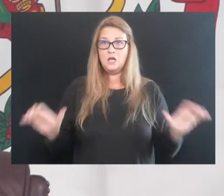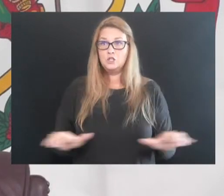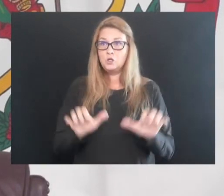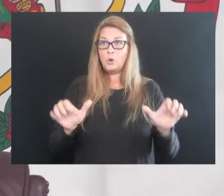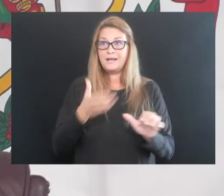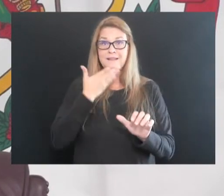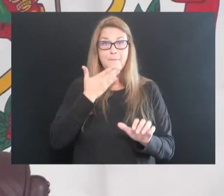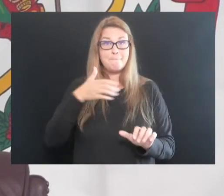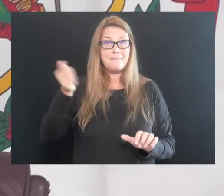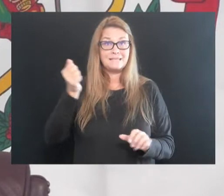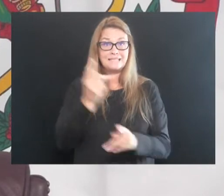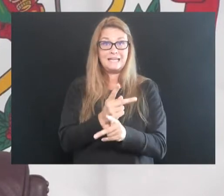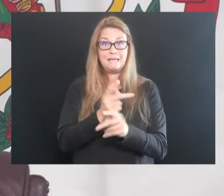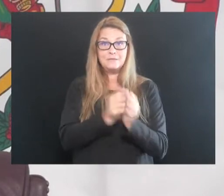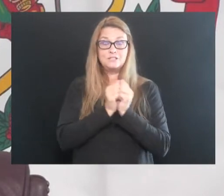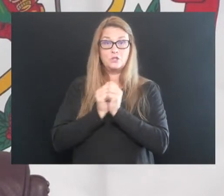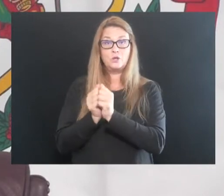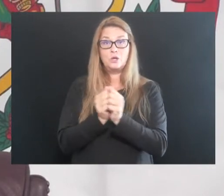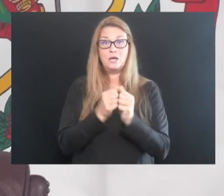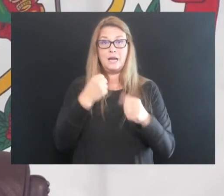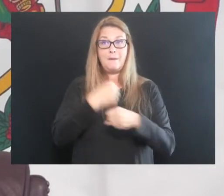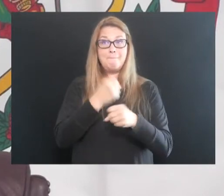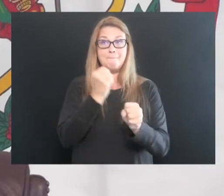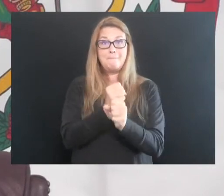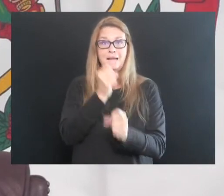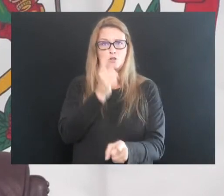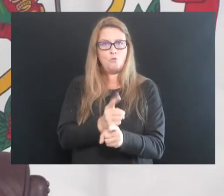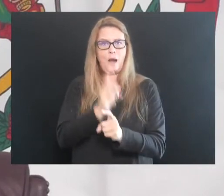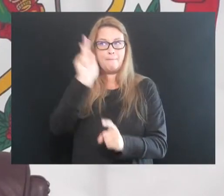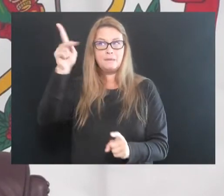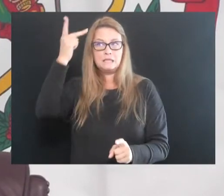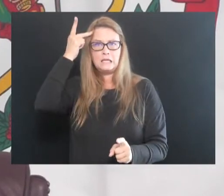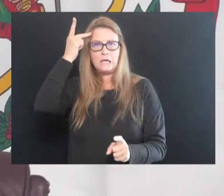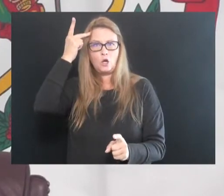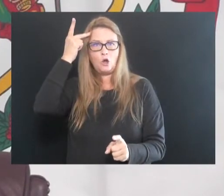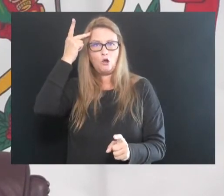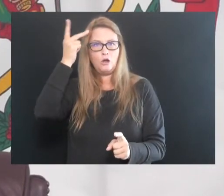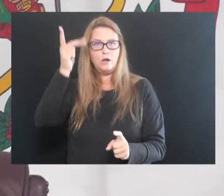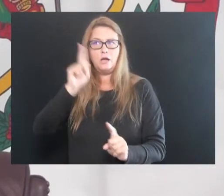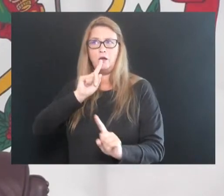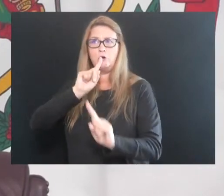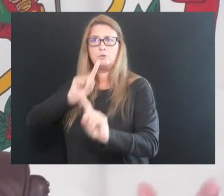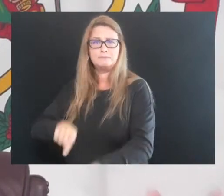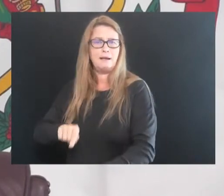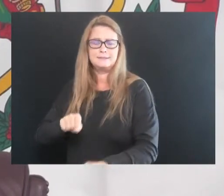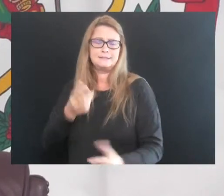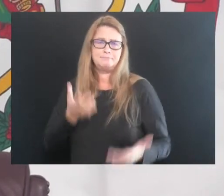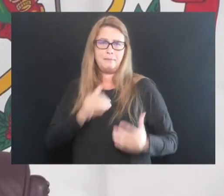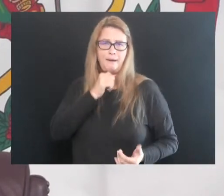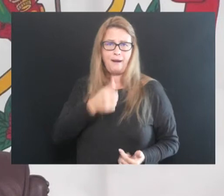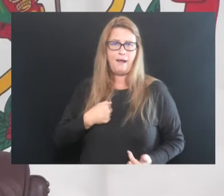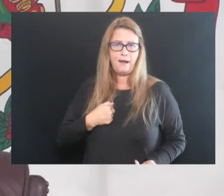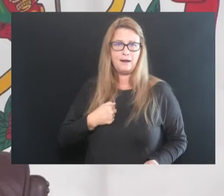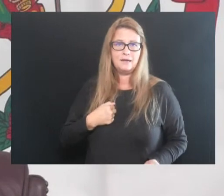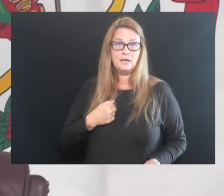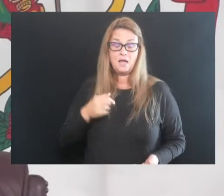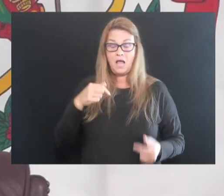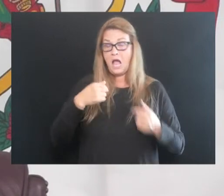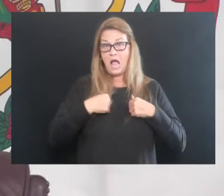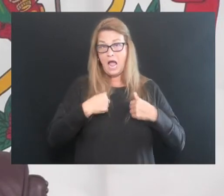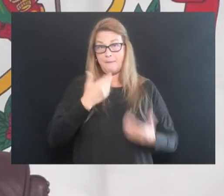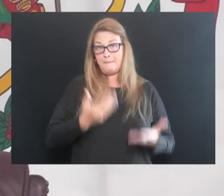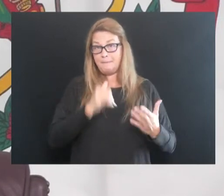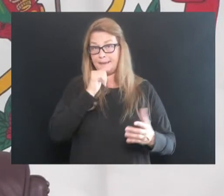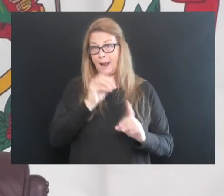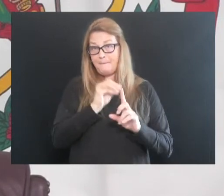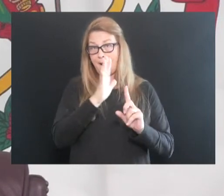together from the standpoint of making the right political moves. I'm not doing that in any way. This may not be very popular, and that's all